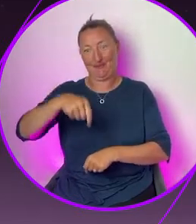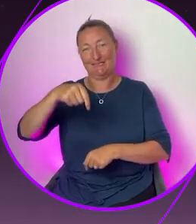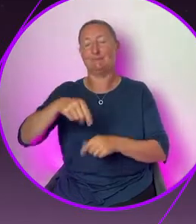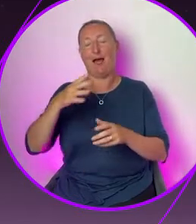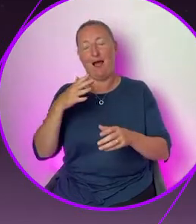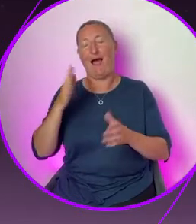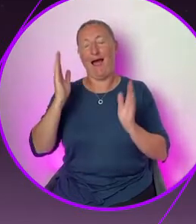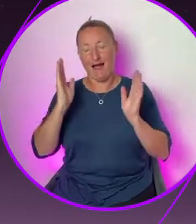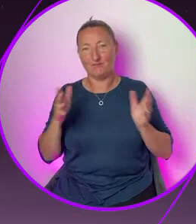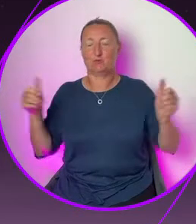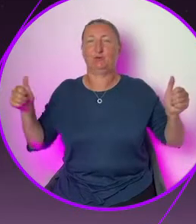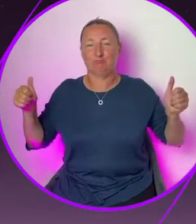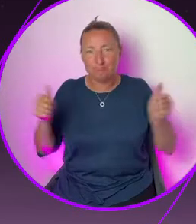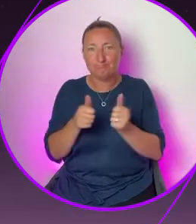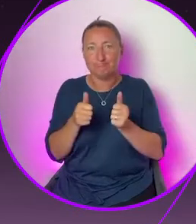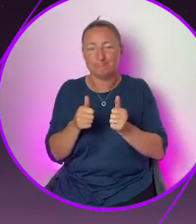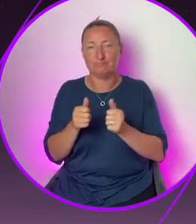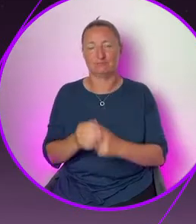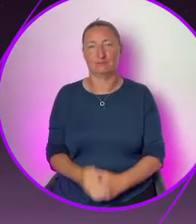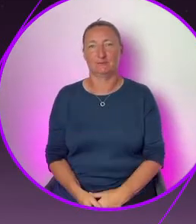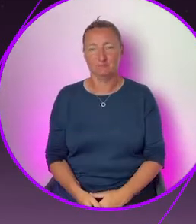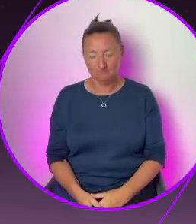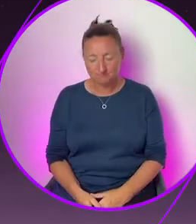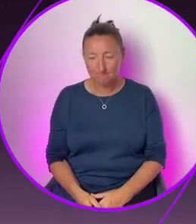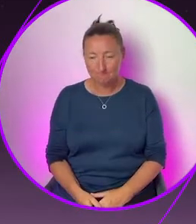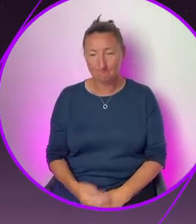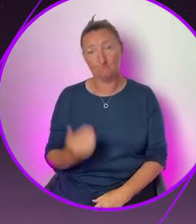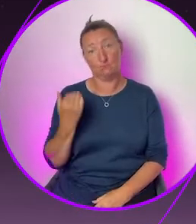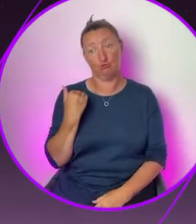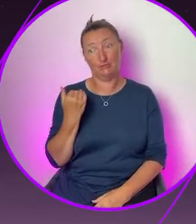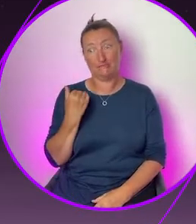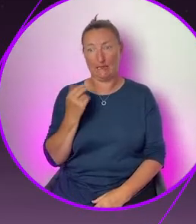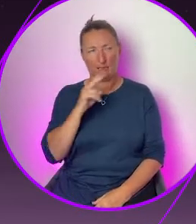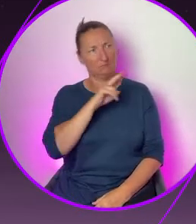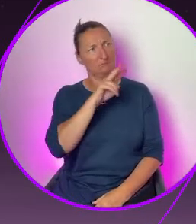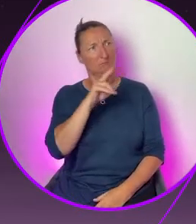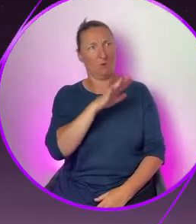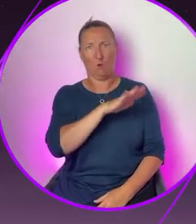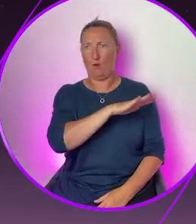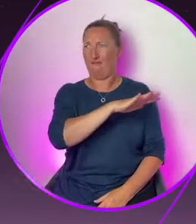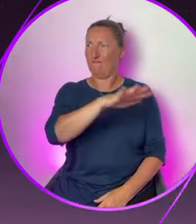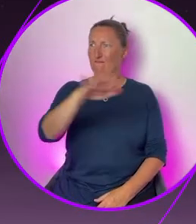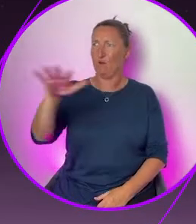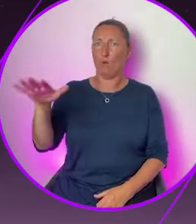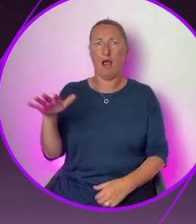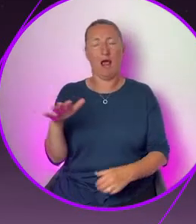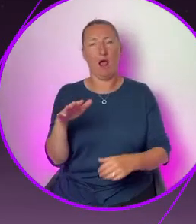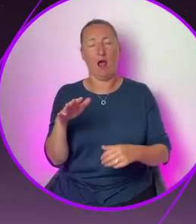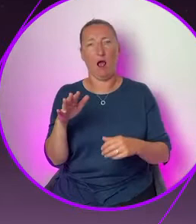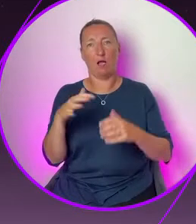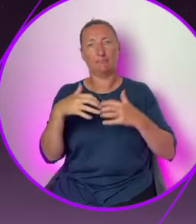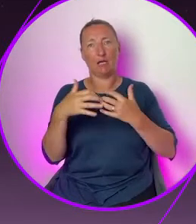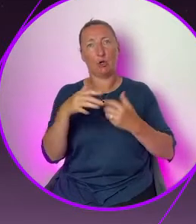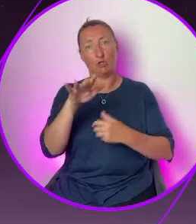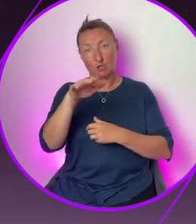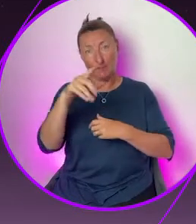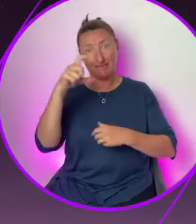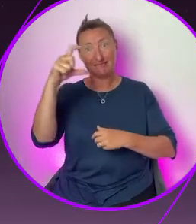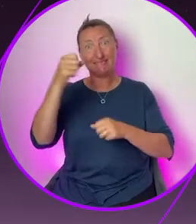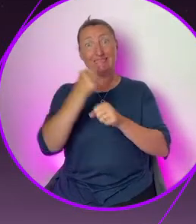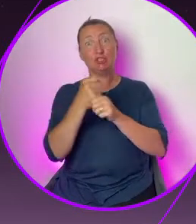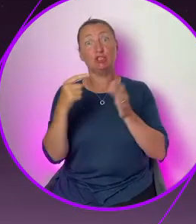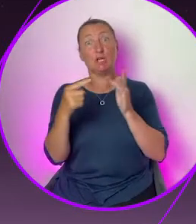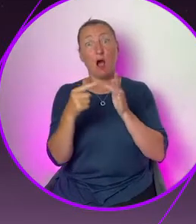we will keep this brief. In recent years, this technology is everywhere. from CGI and film and TV productions